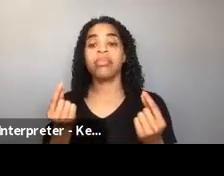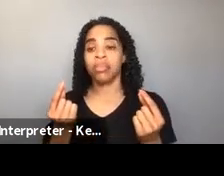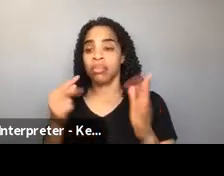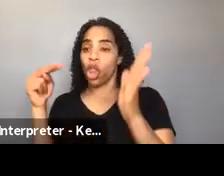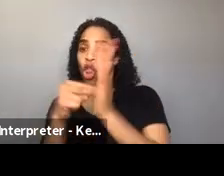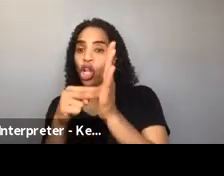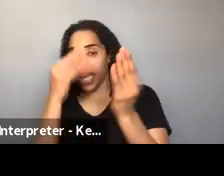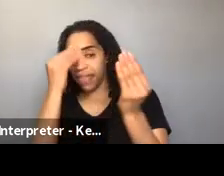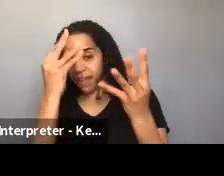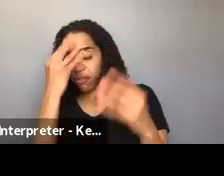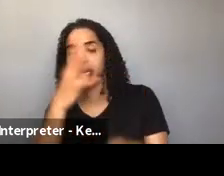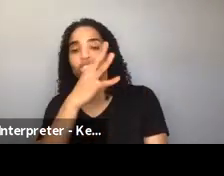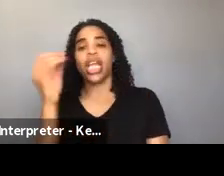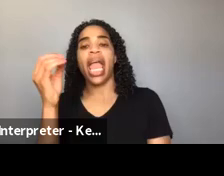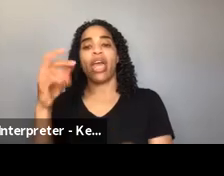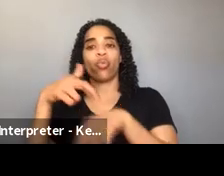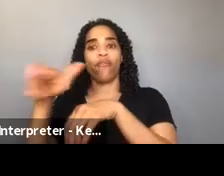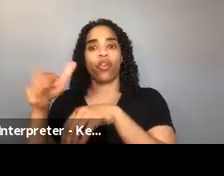referral services.